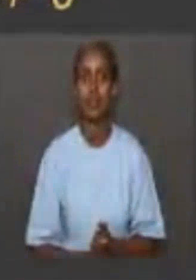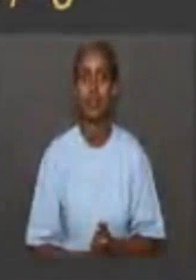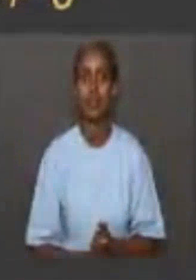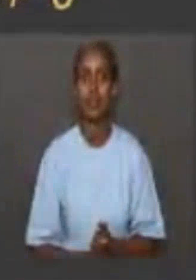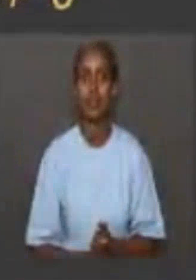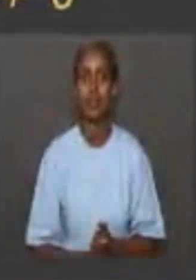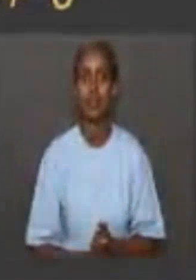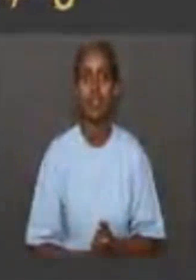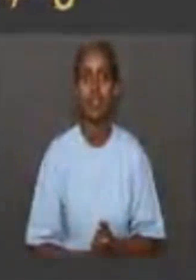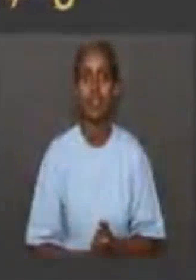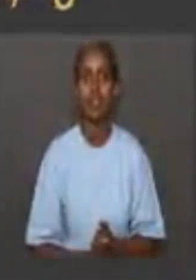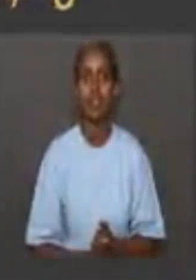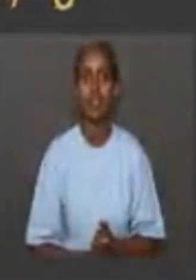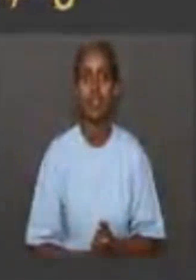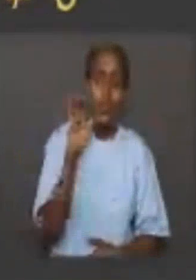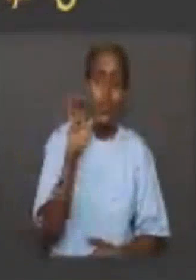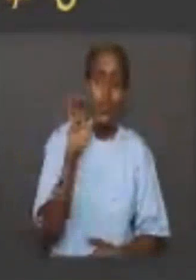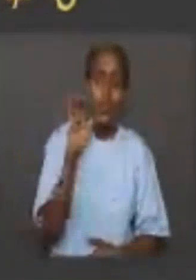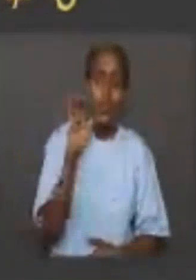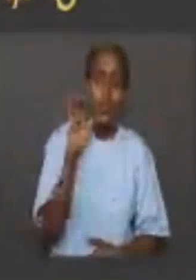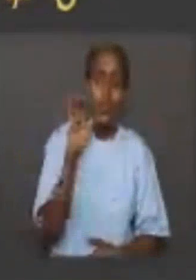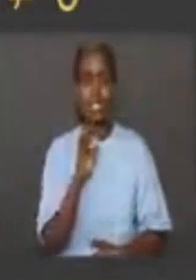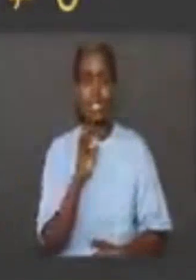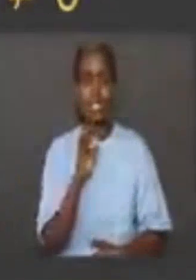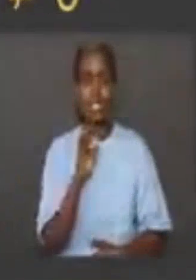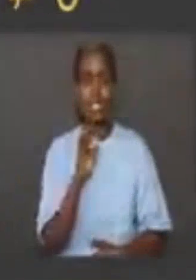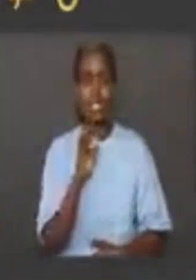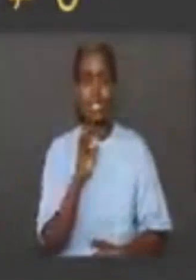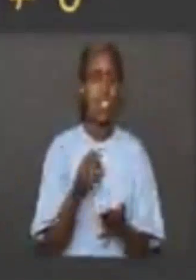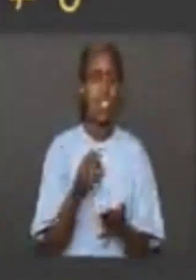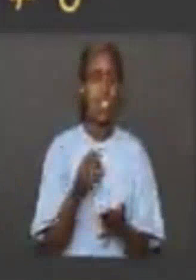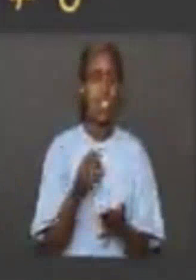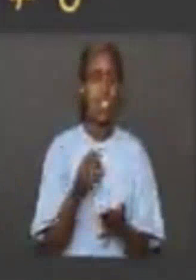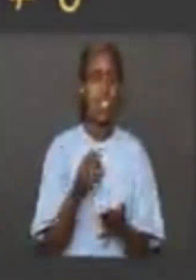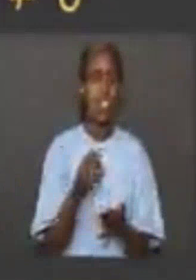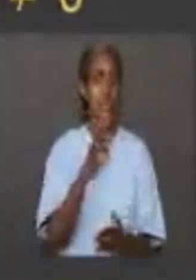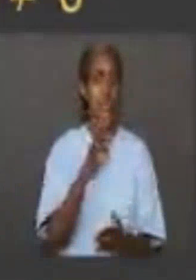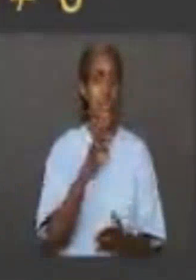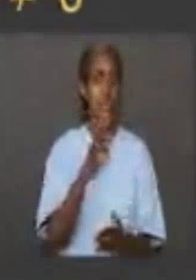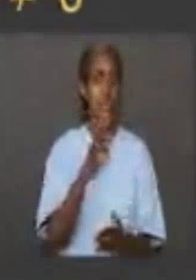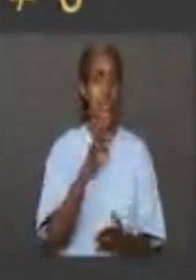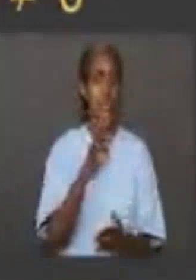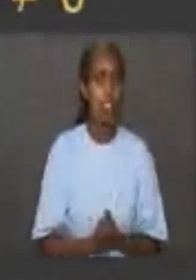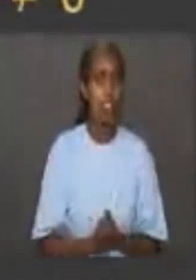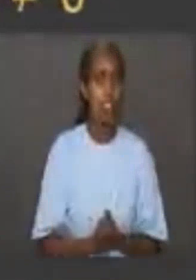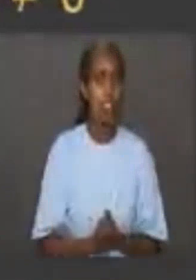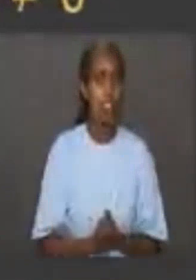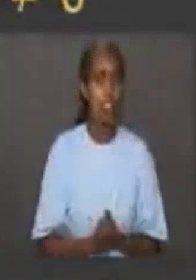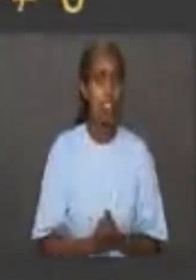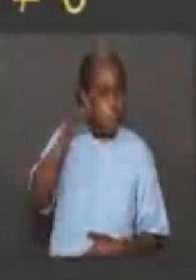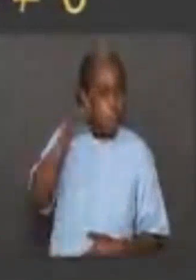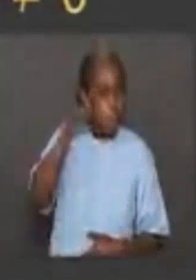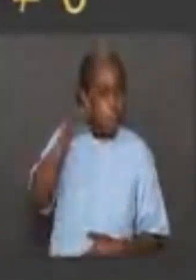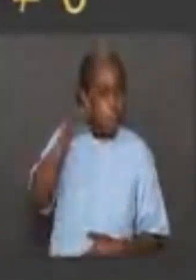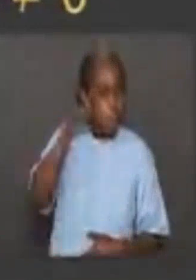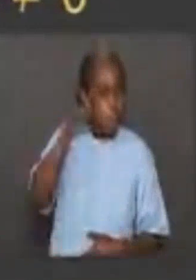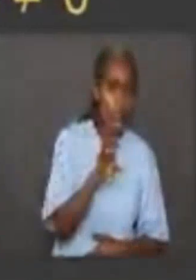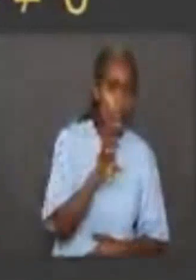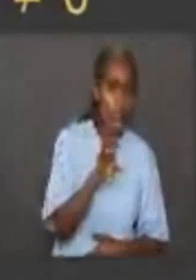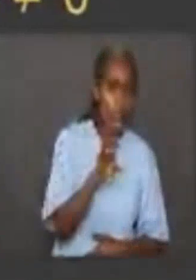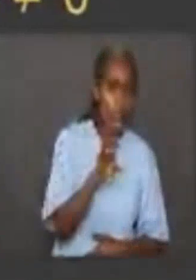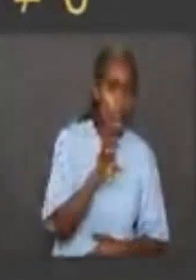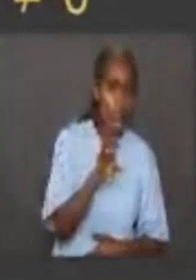To find the zeros of this kind of equation, we must find the